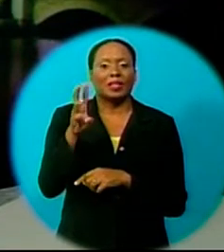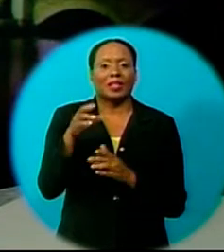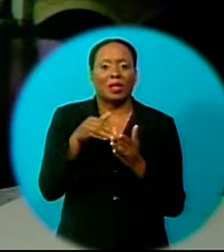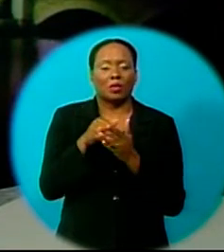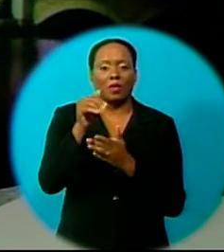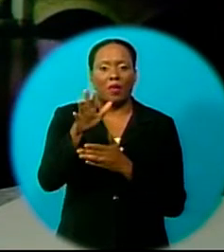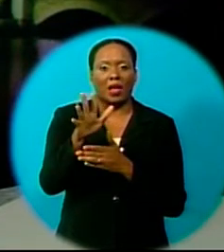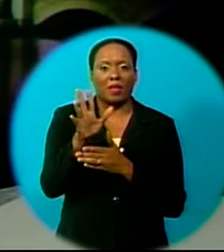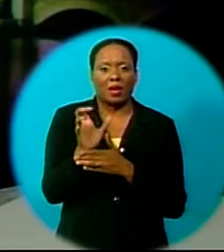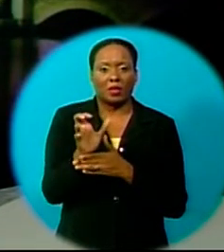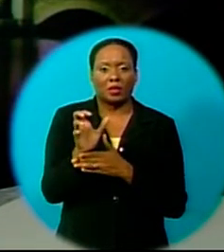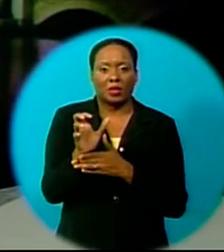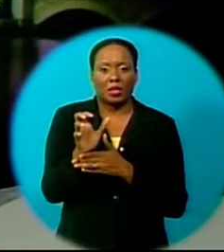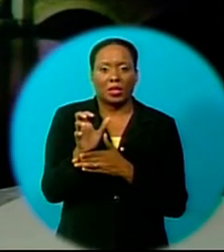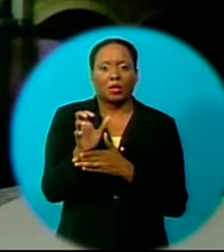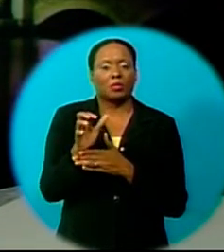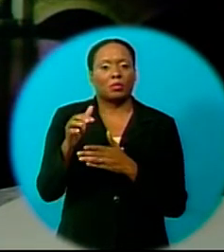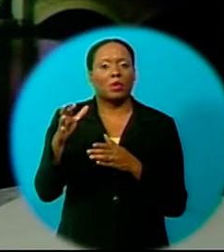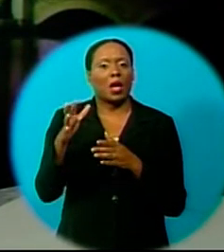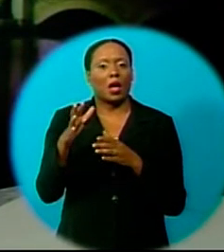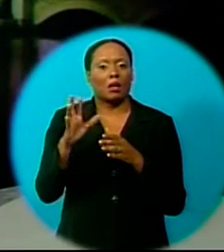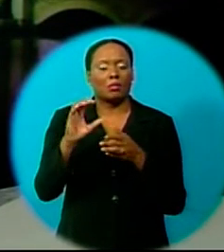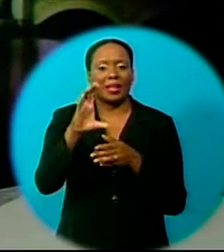6,526 cases of crime compared to